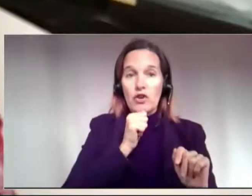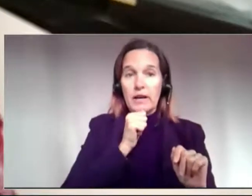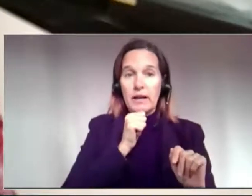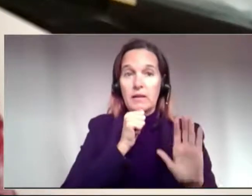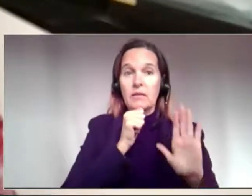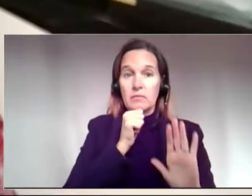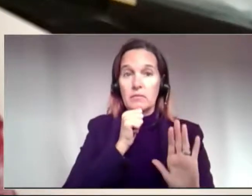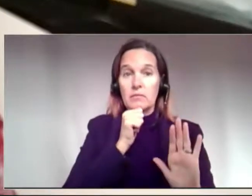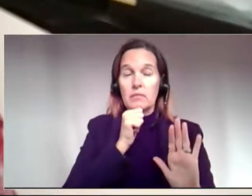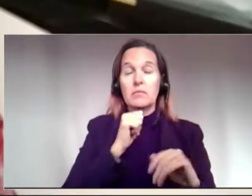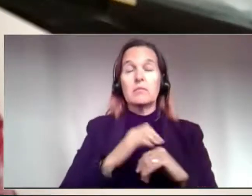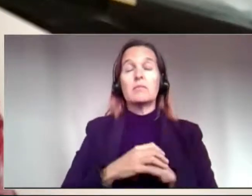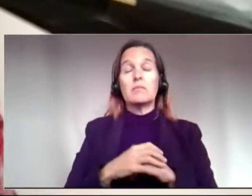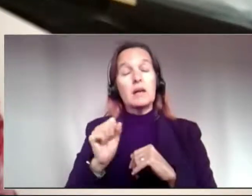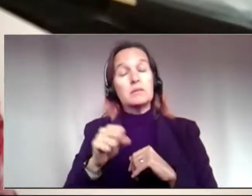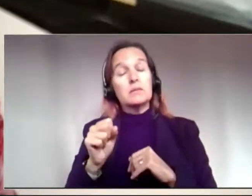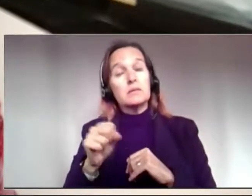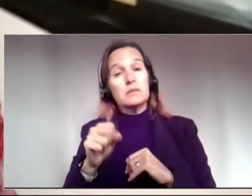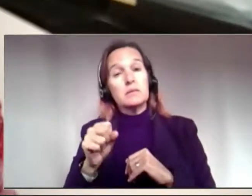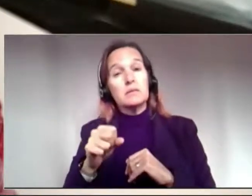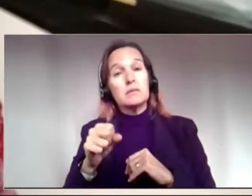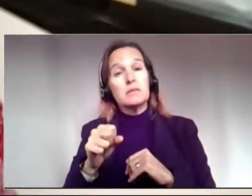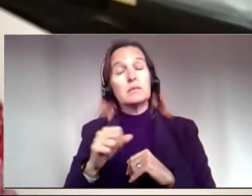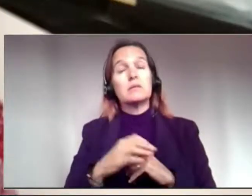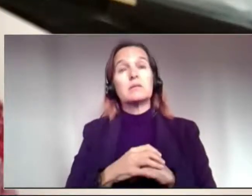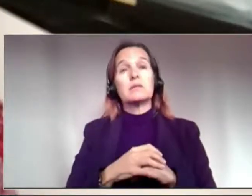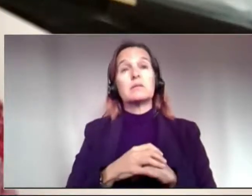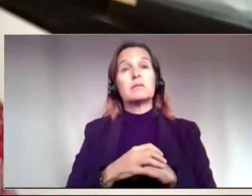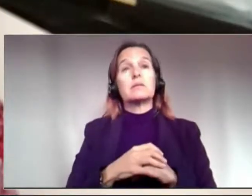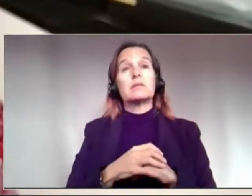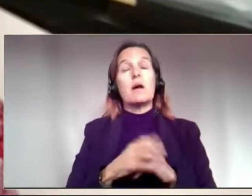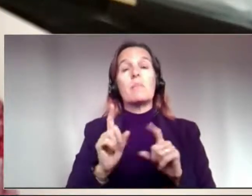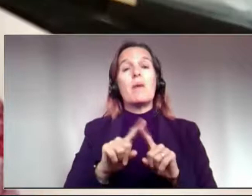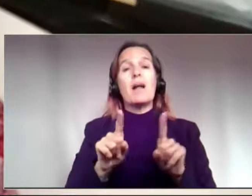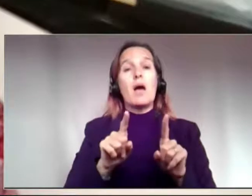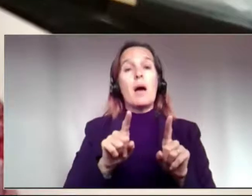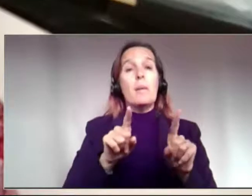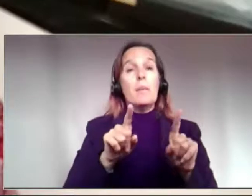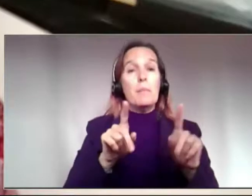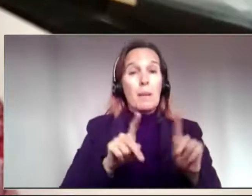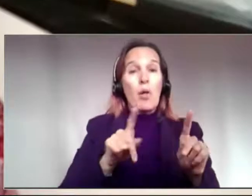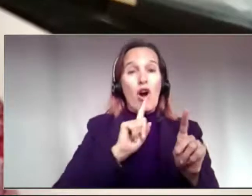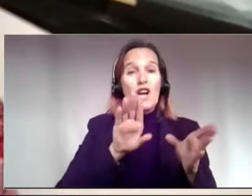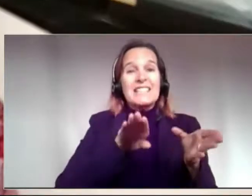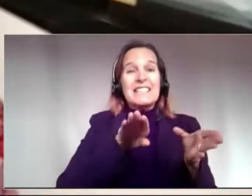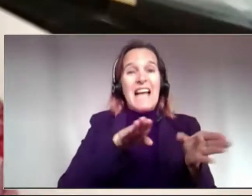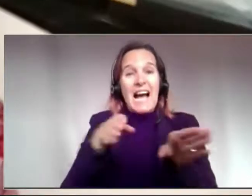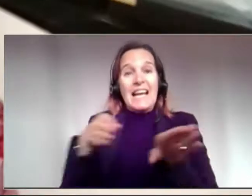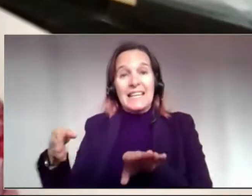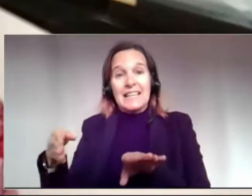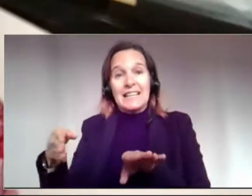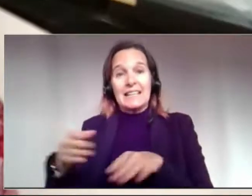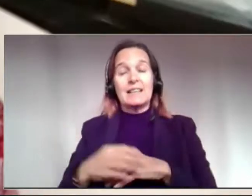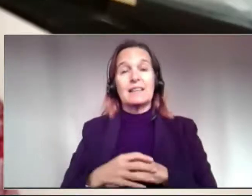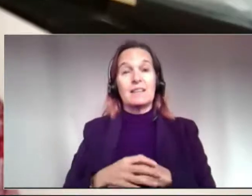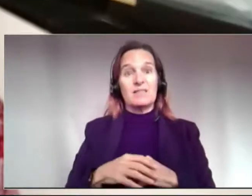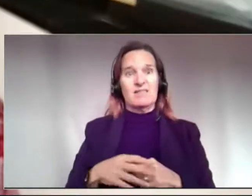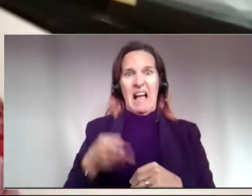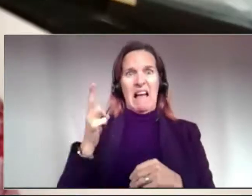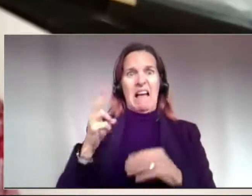that we need to keep in mind that there are people dying in great numbers, and that we all have to do our